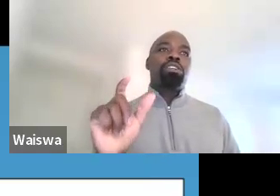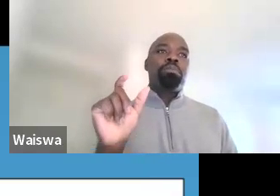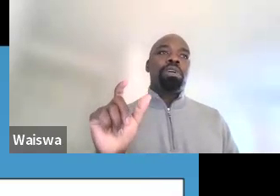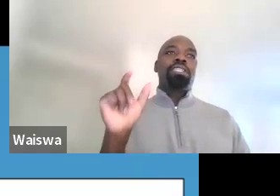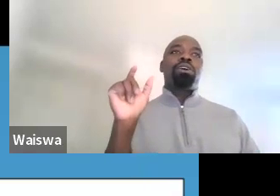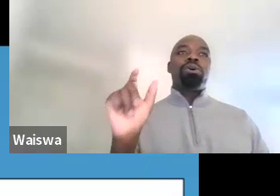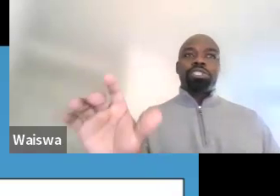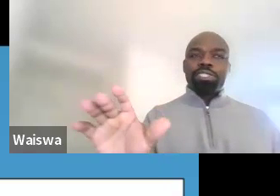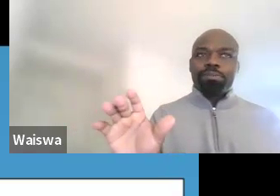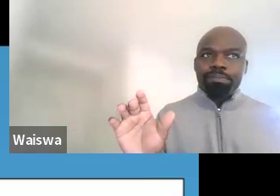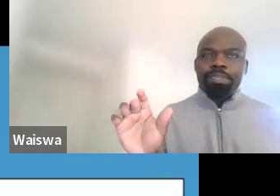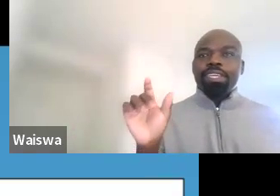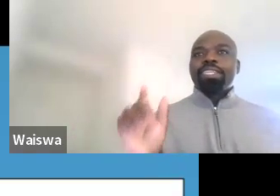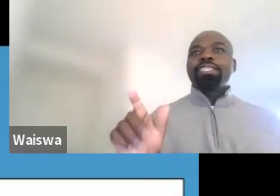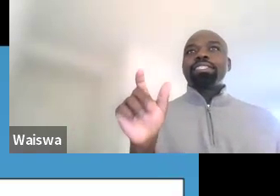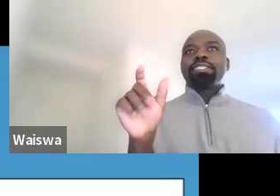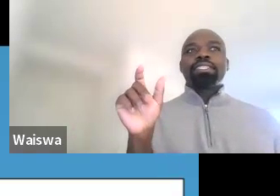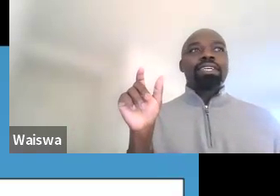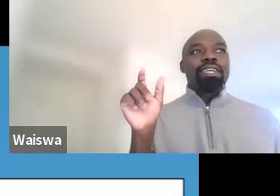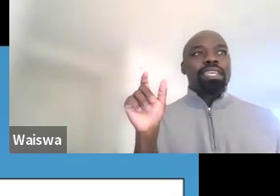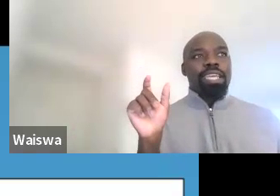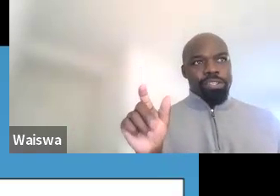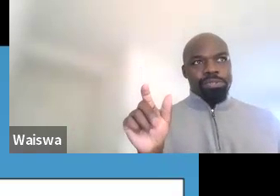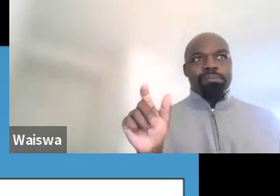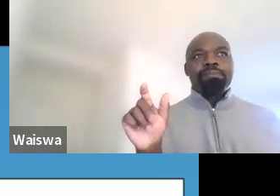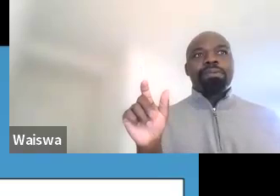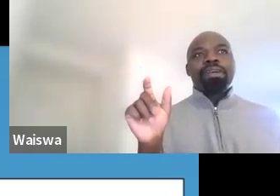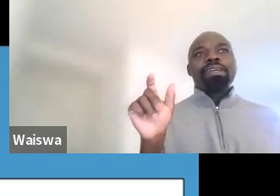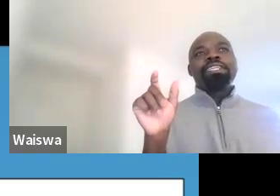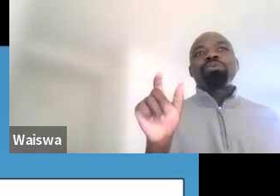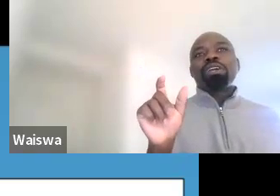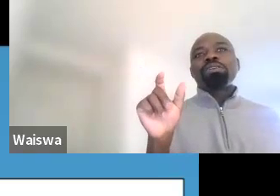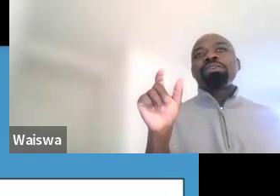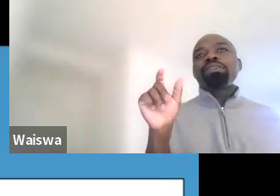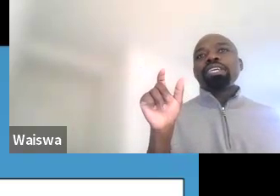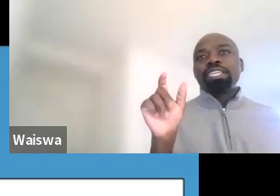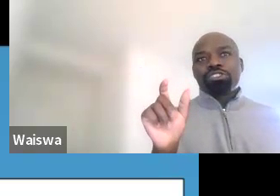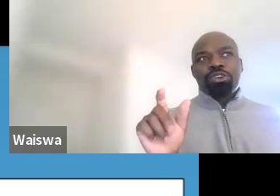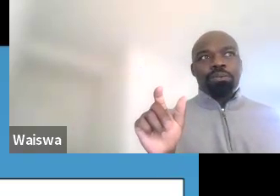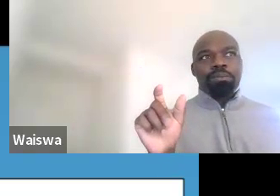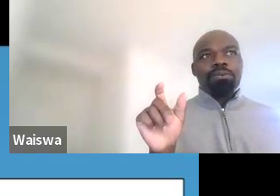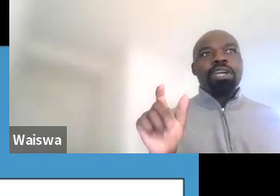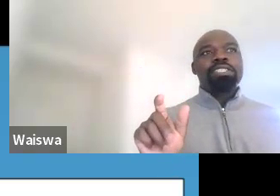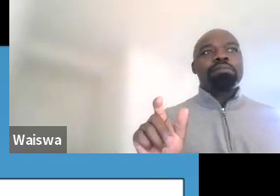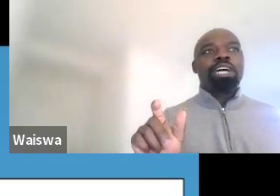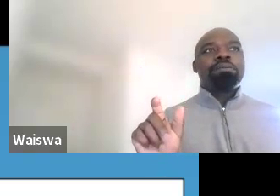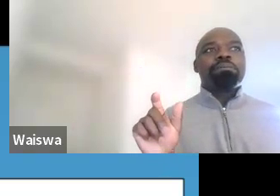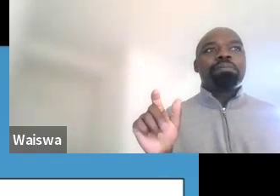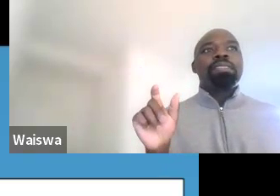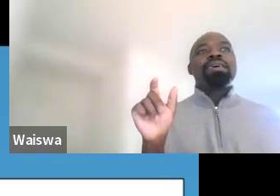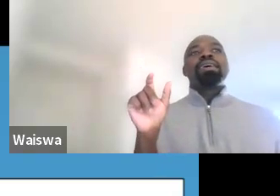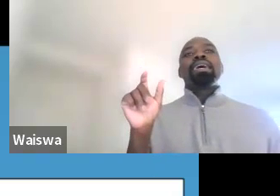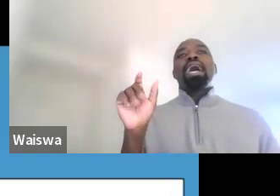to out-of-pocket costs. This is the issue. This is what they need to know, why this is a